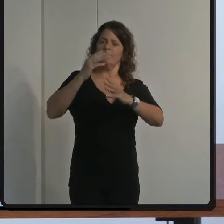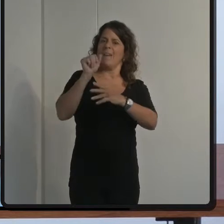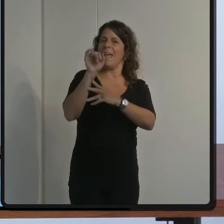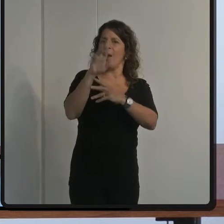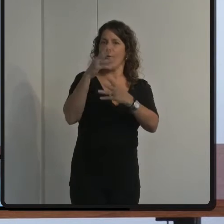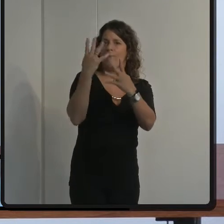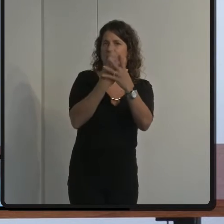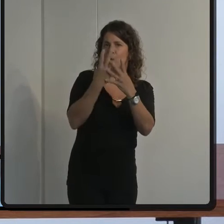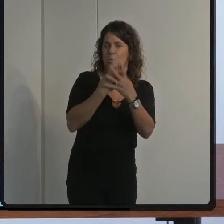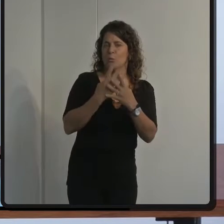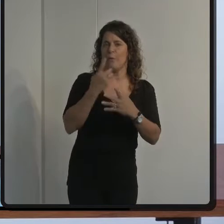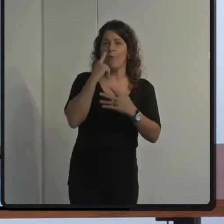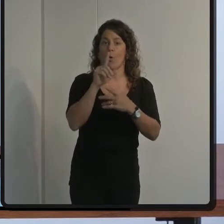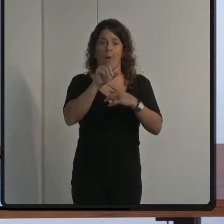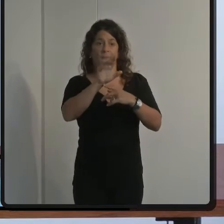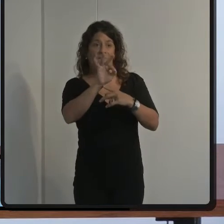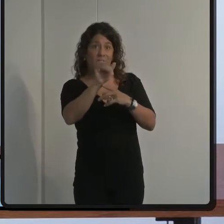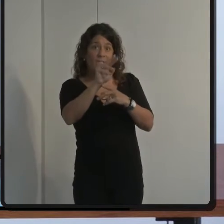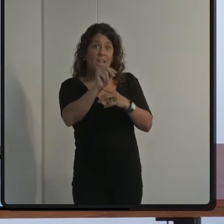Visit